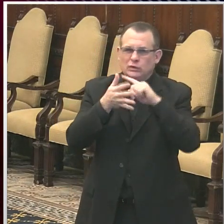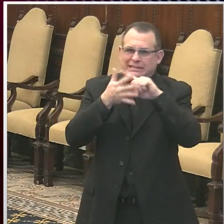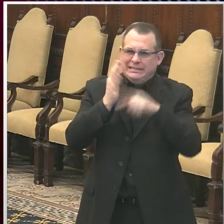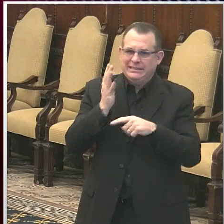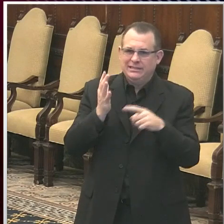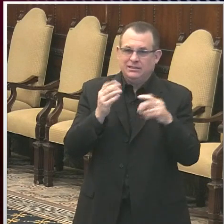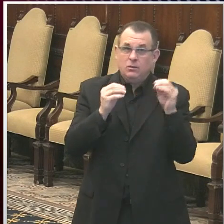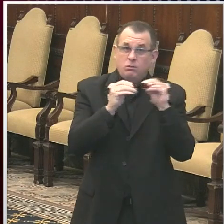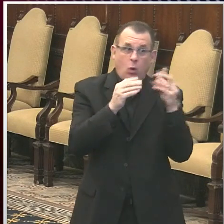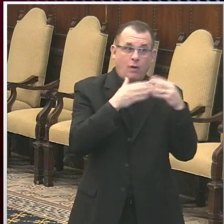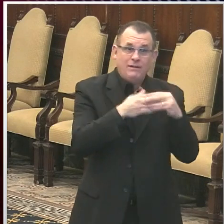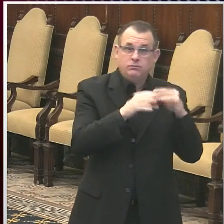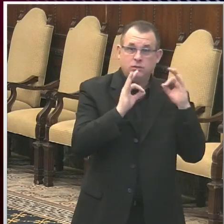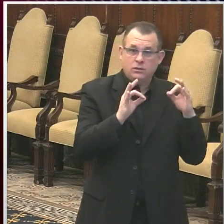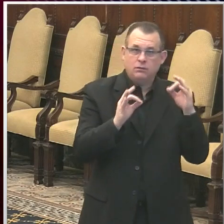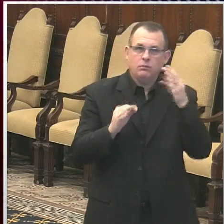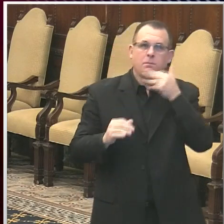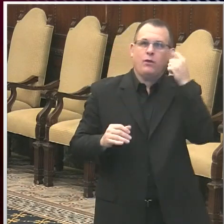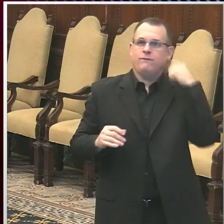it'll be for our recovery.